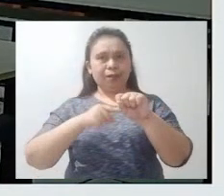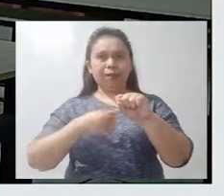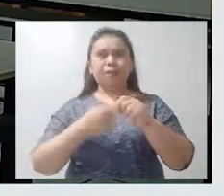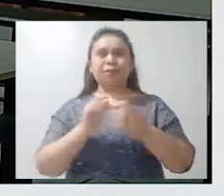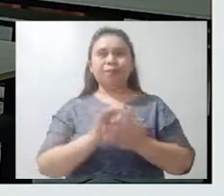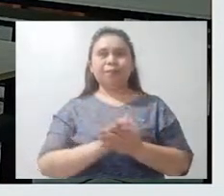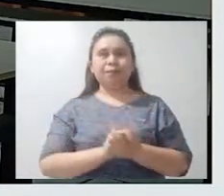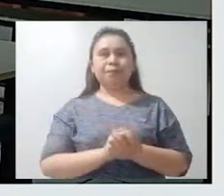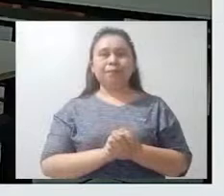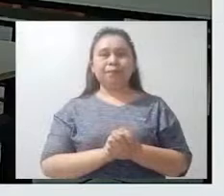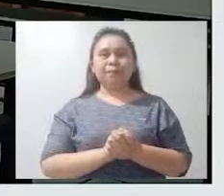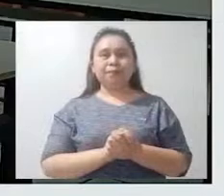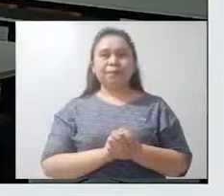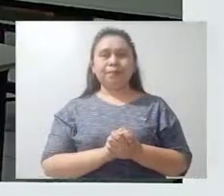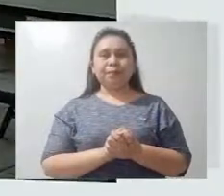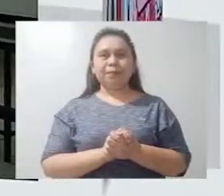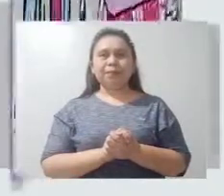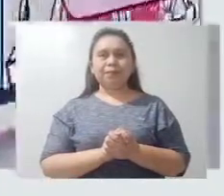started.